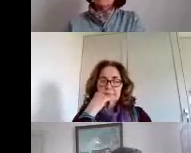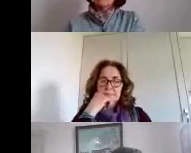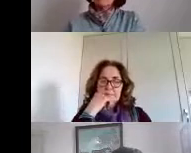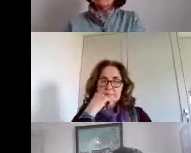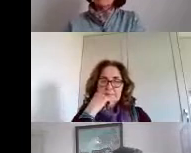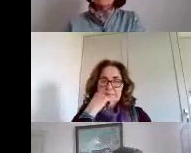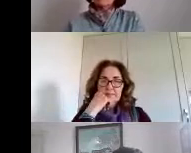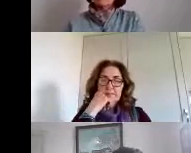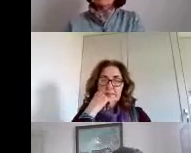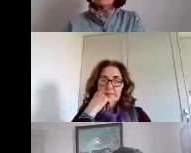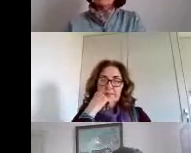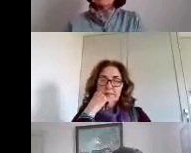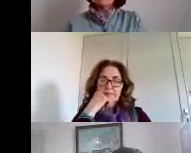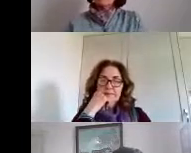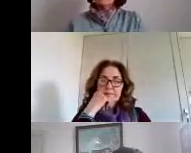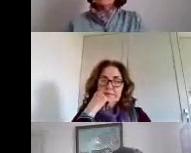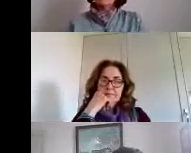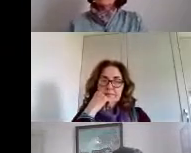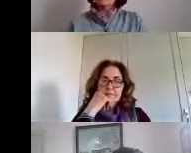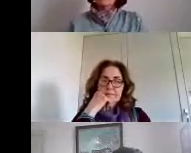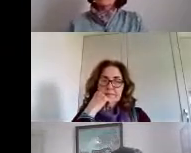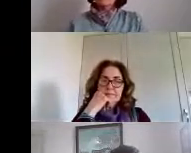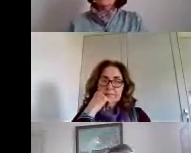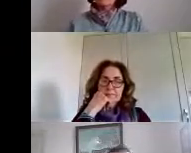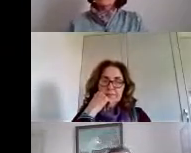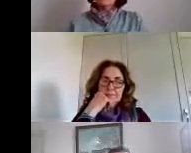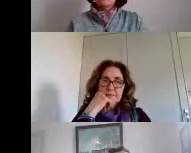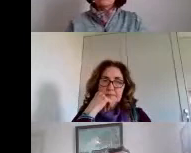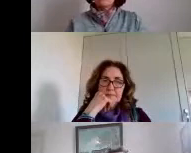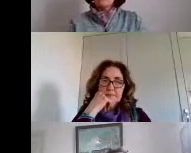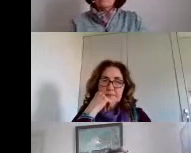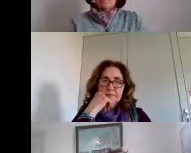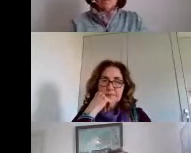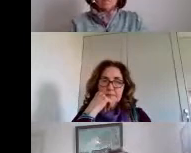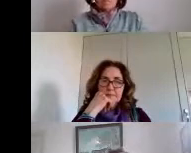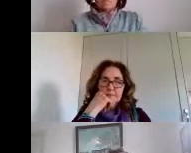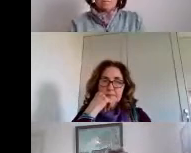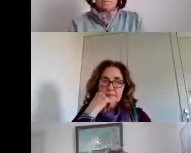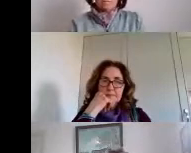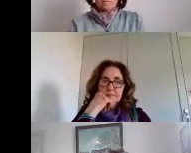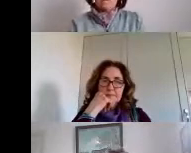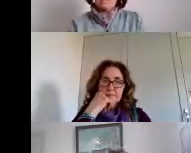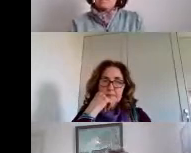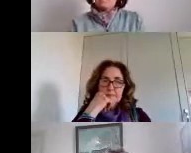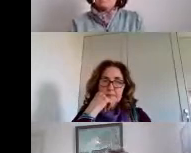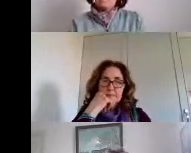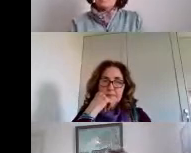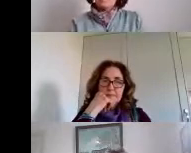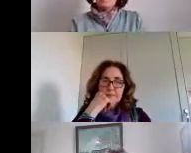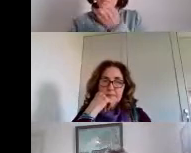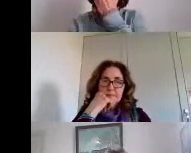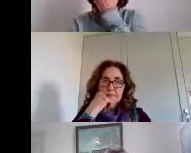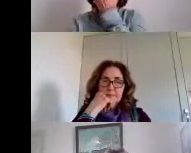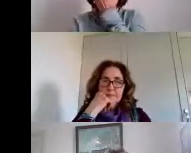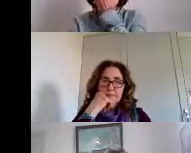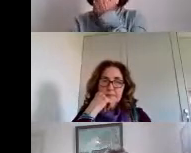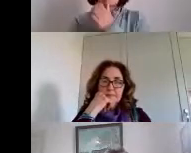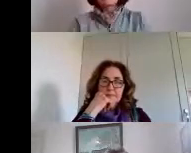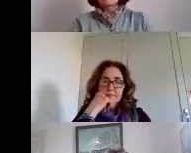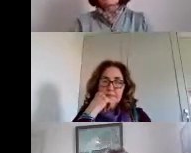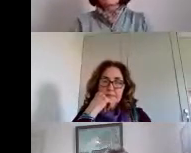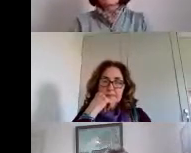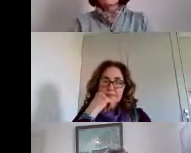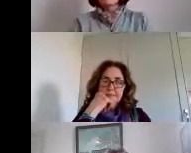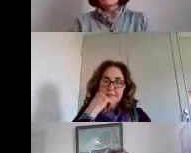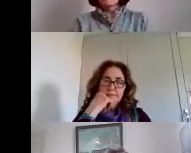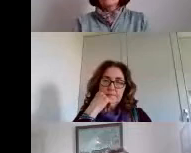that specifically highlighted the steps that we'd implemented to keep members safe, such as links not being shared online